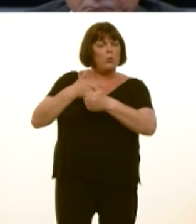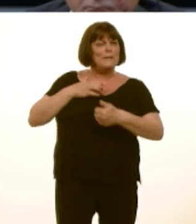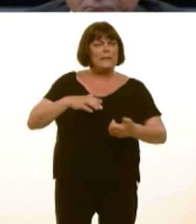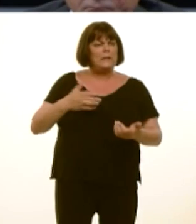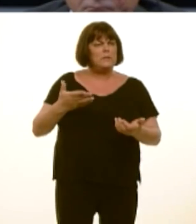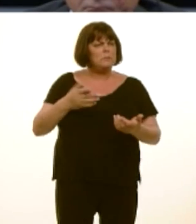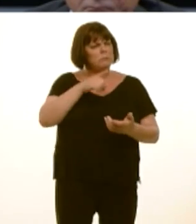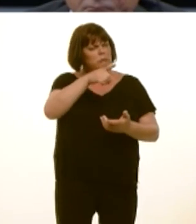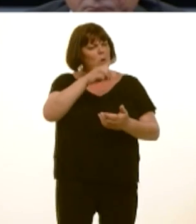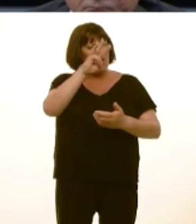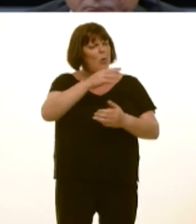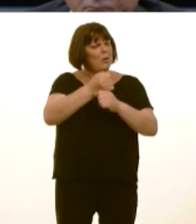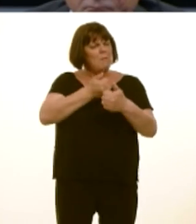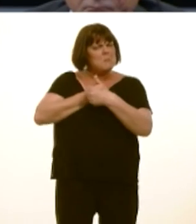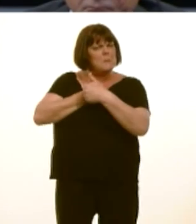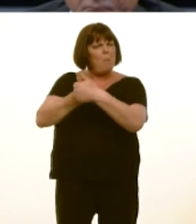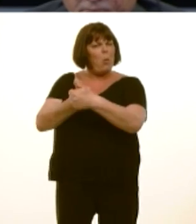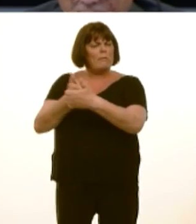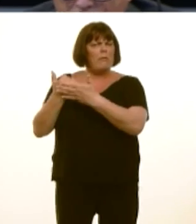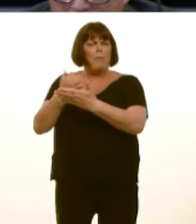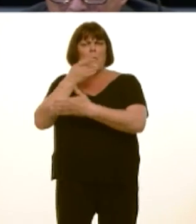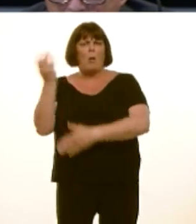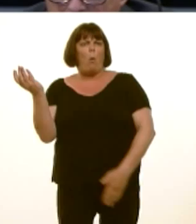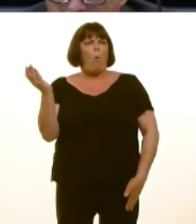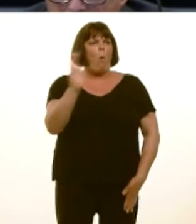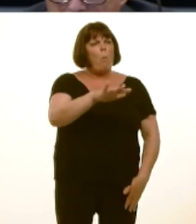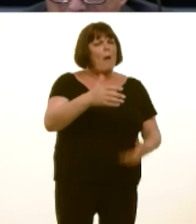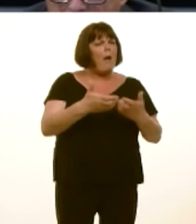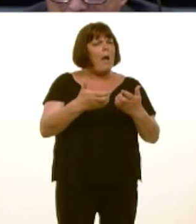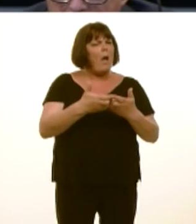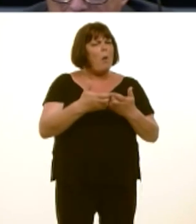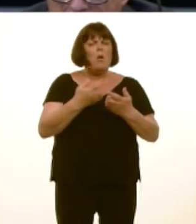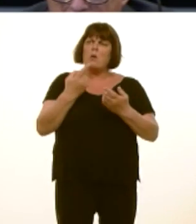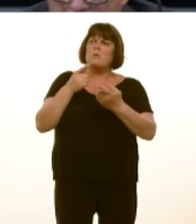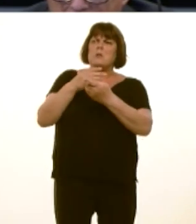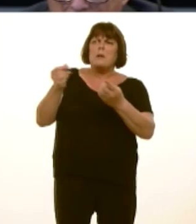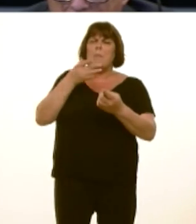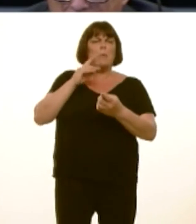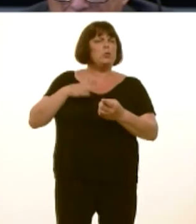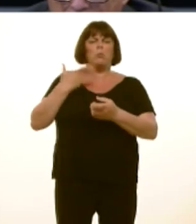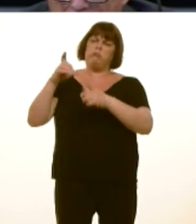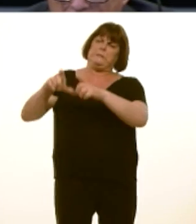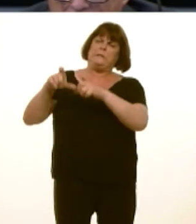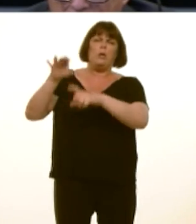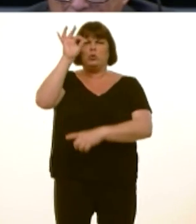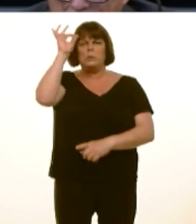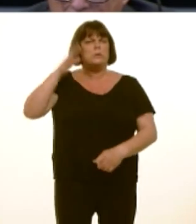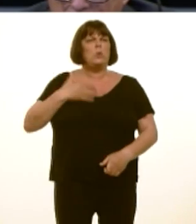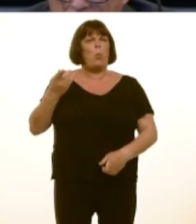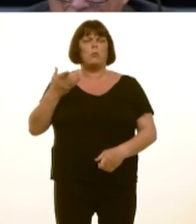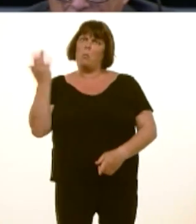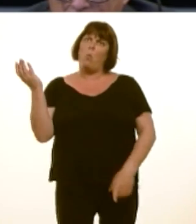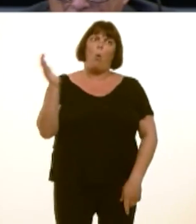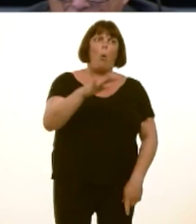to support any efforts to evacuate people who want to leave Tunisia as quickly as possible? And what